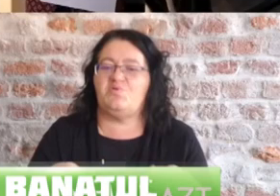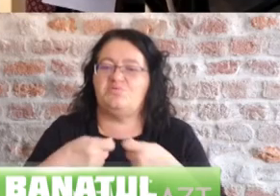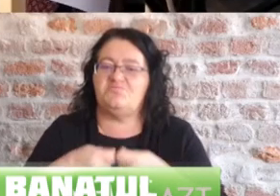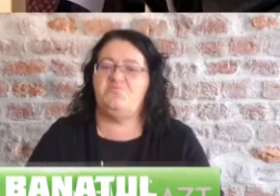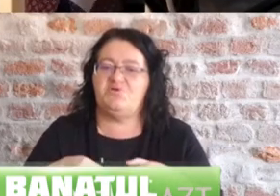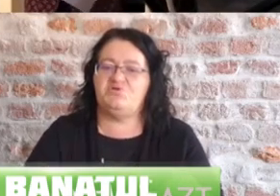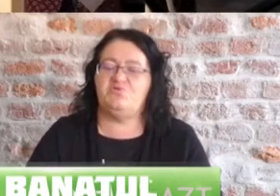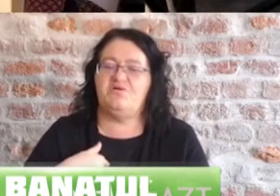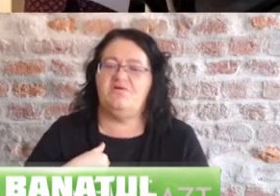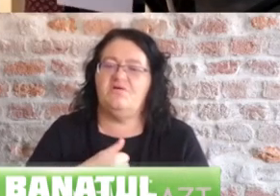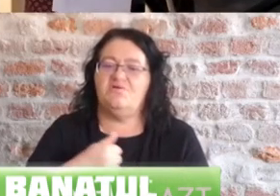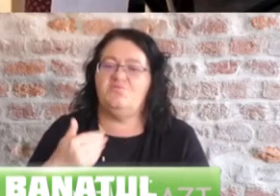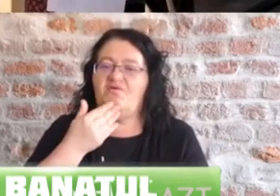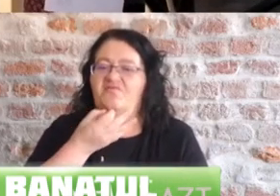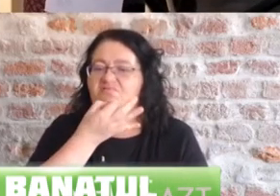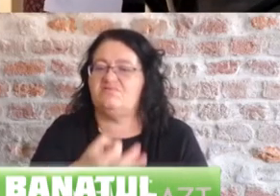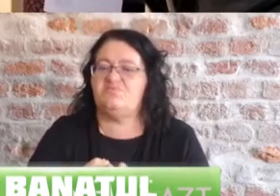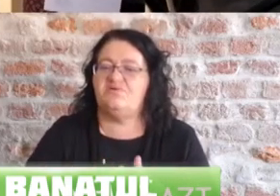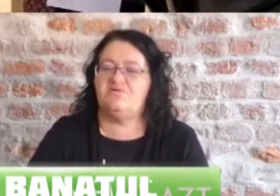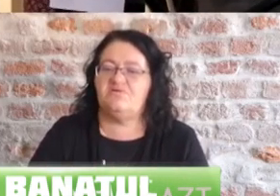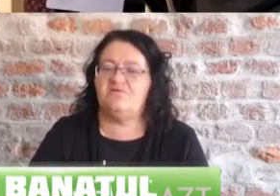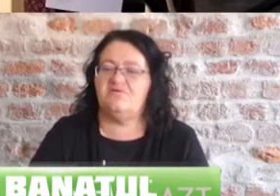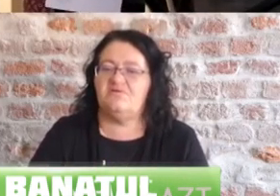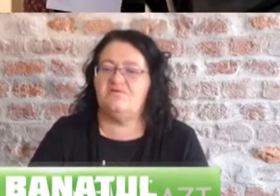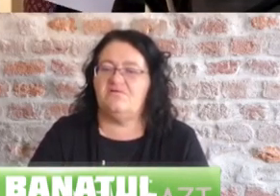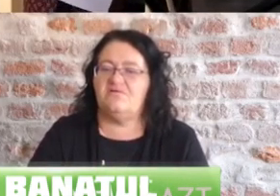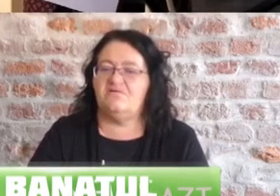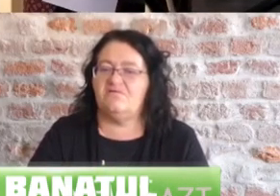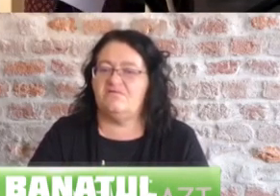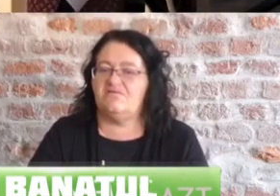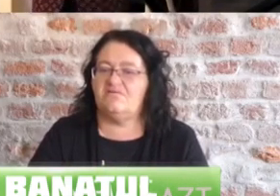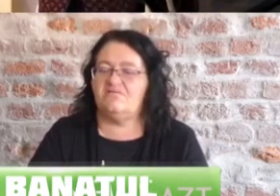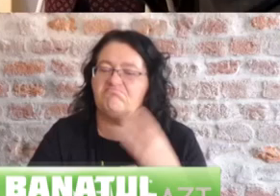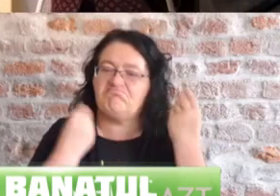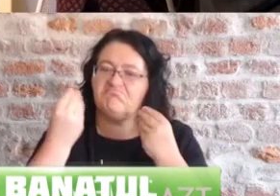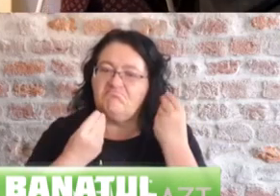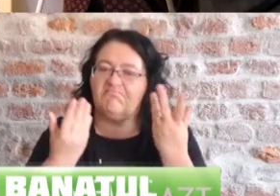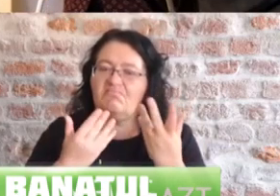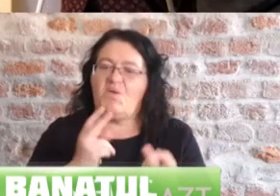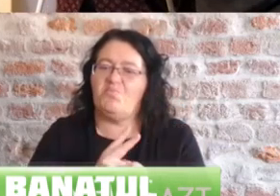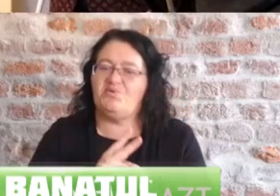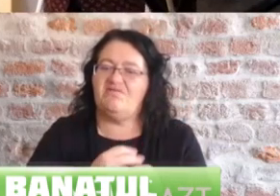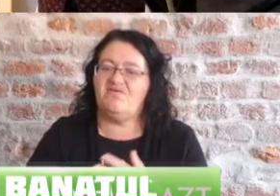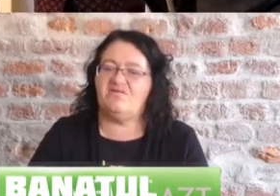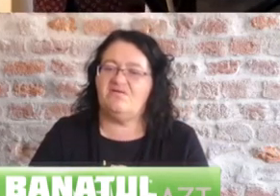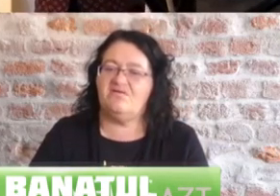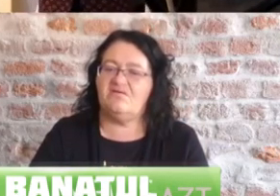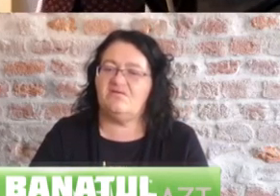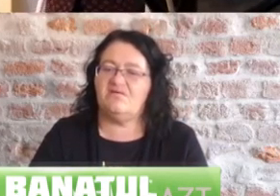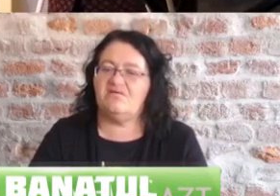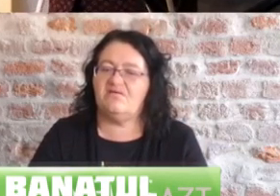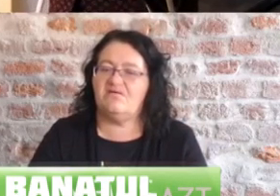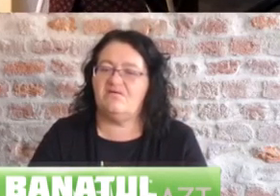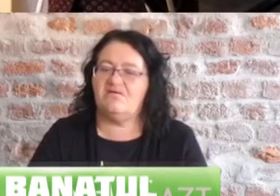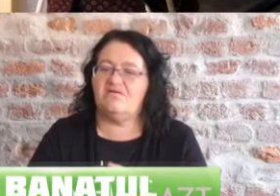So I just want to add a personal reflection at the beginning, that all the